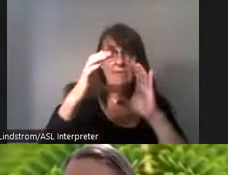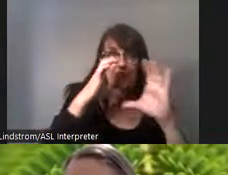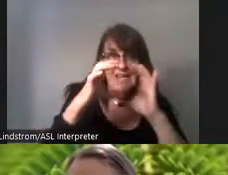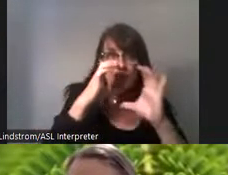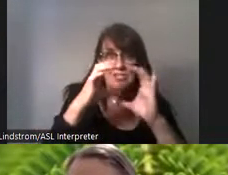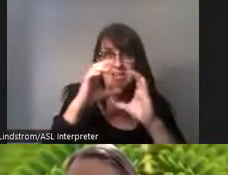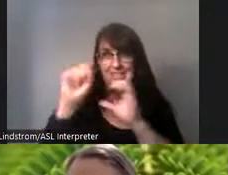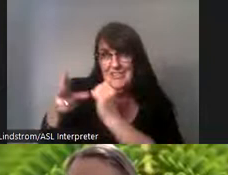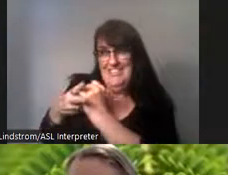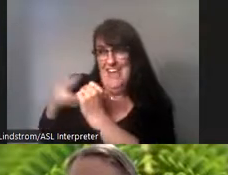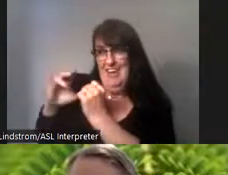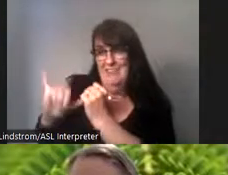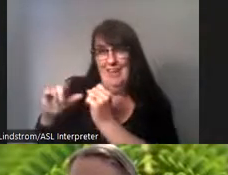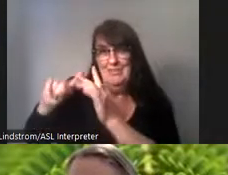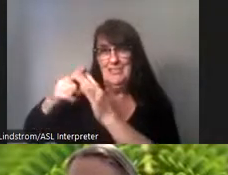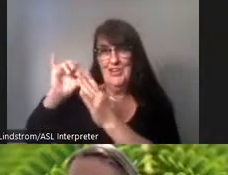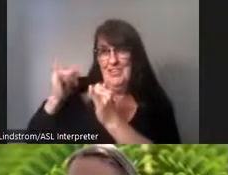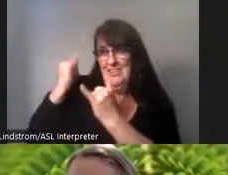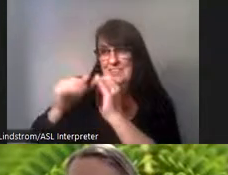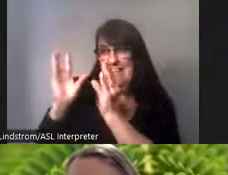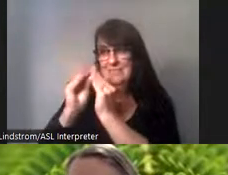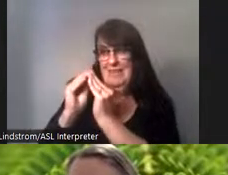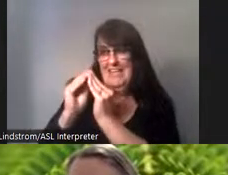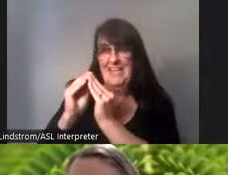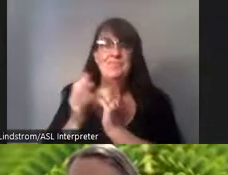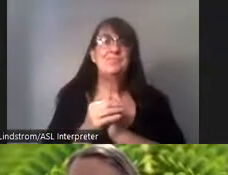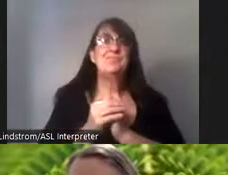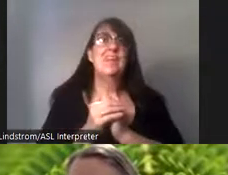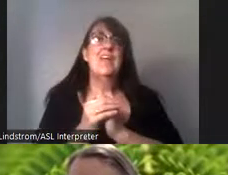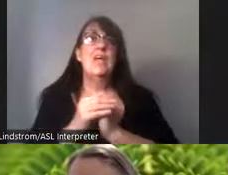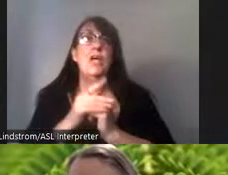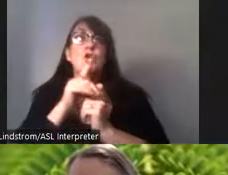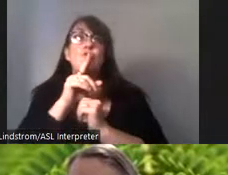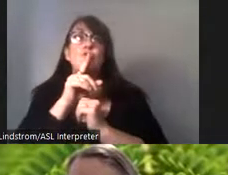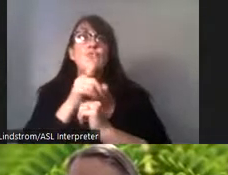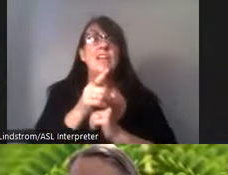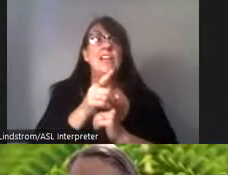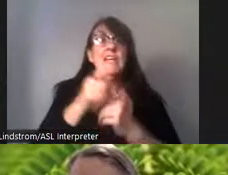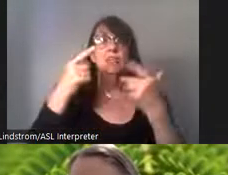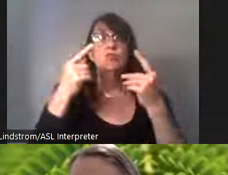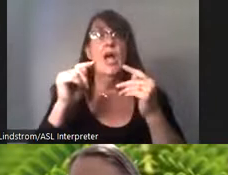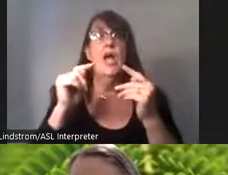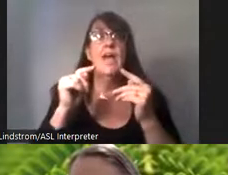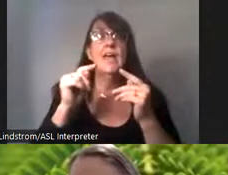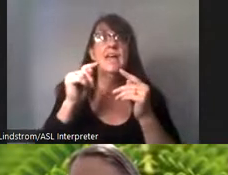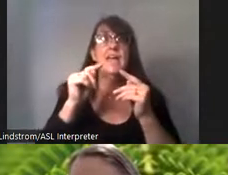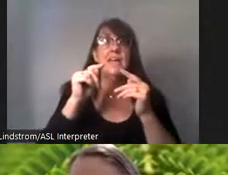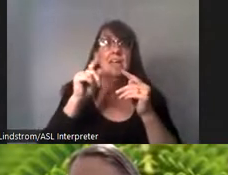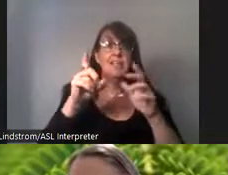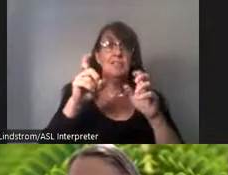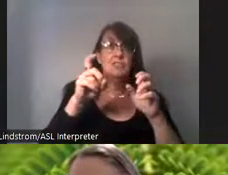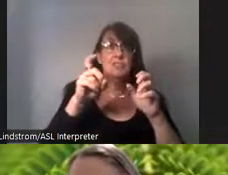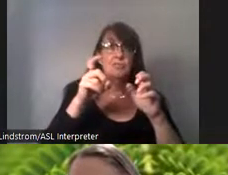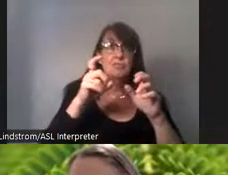because we started this at our last meeting, but to be able to try to tee up issues